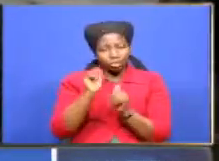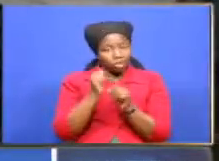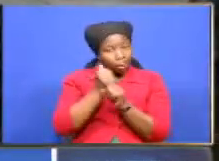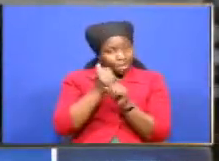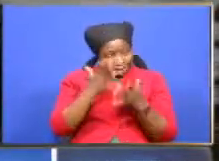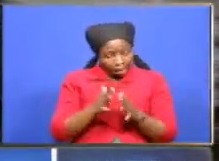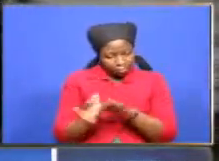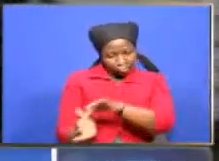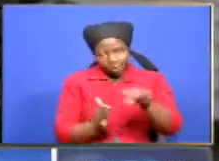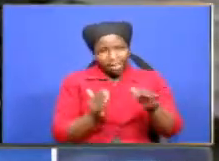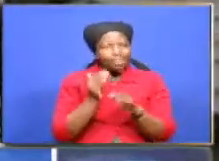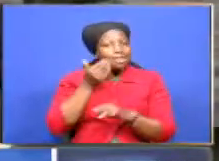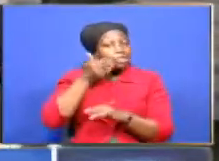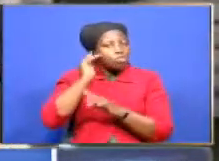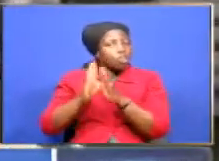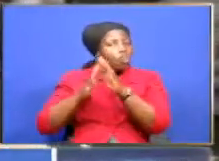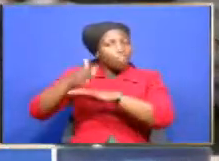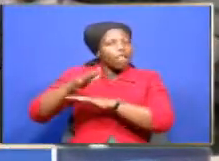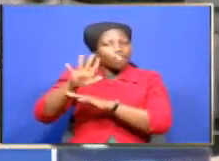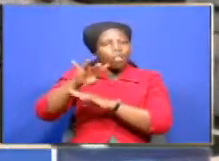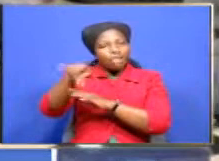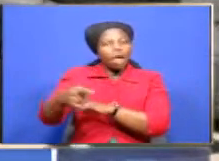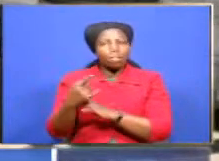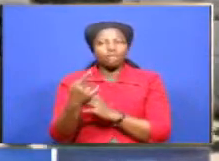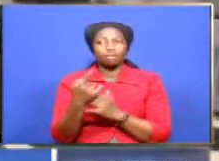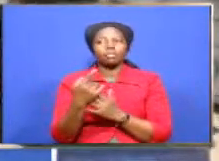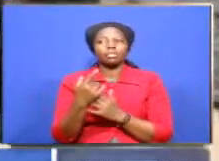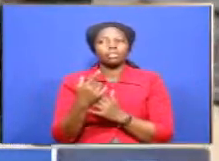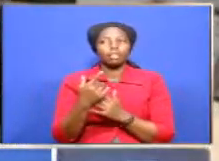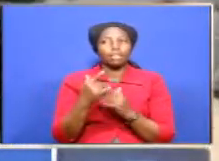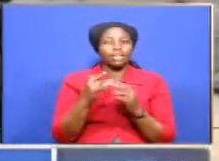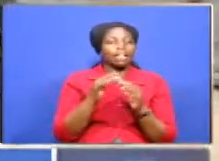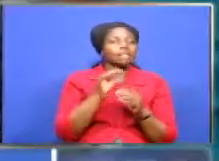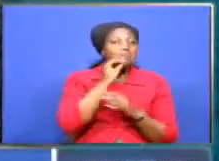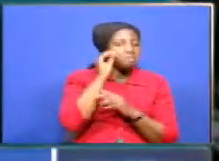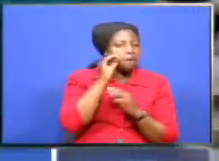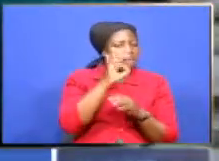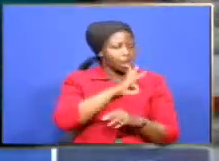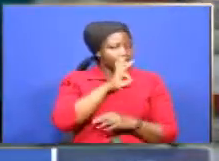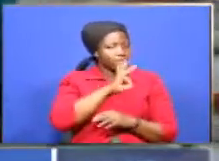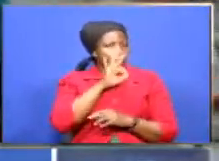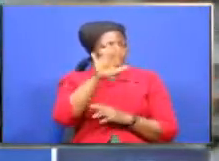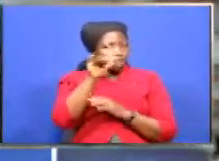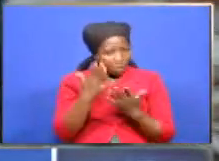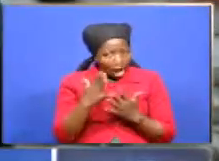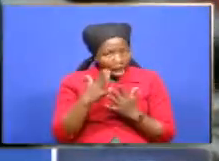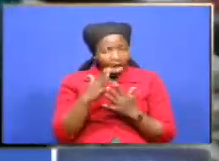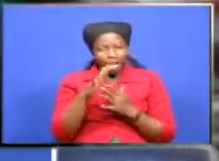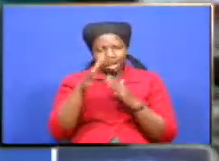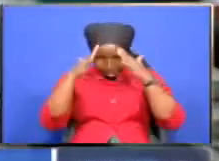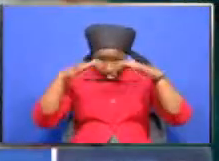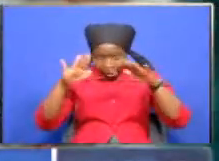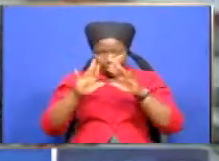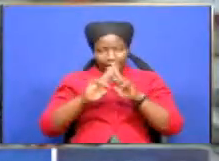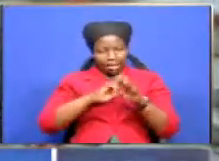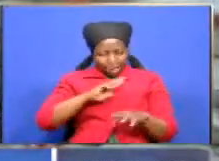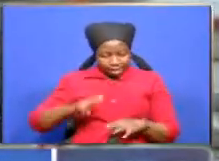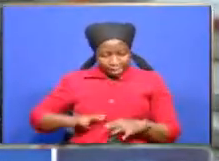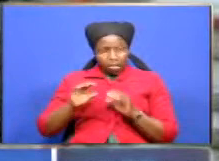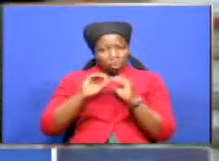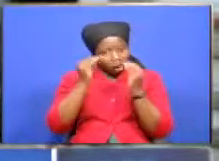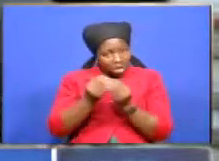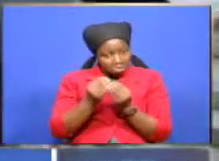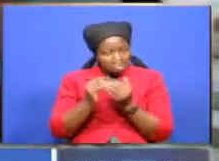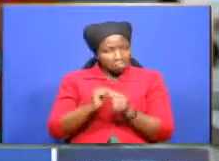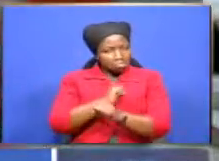needy households benefited from food and non-food items from an Islamic religious organization in a bid to cushion them from